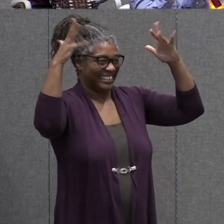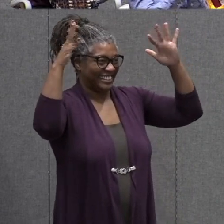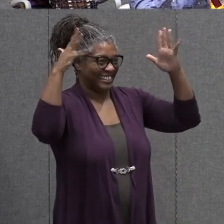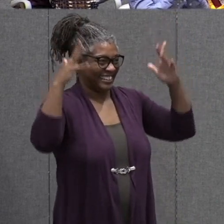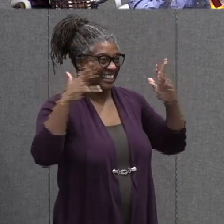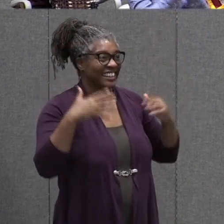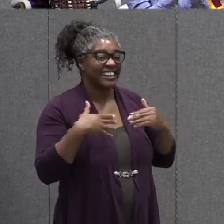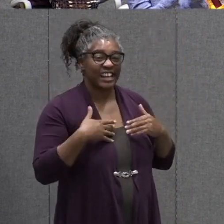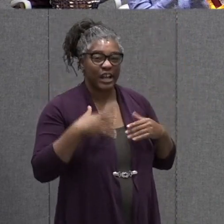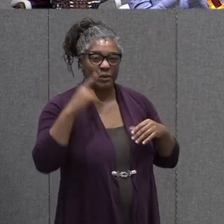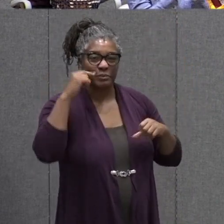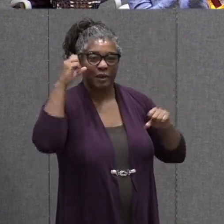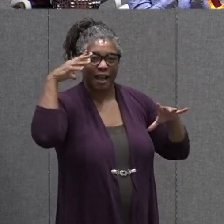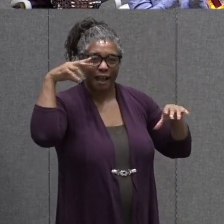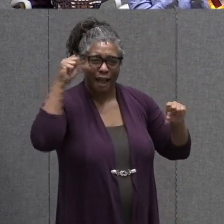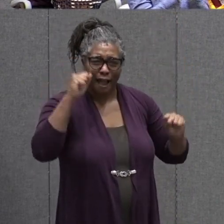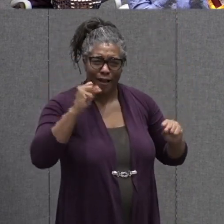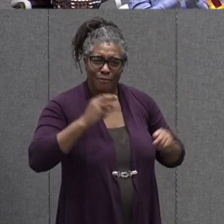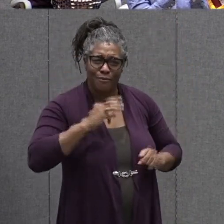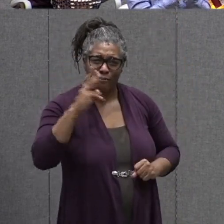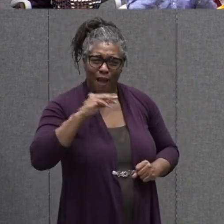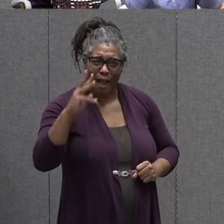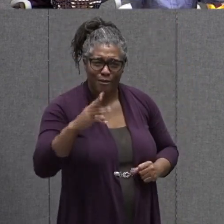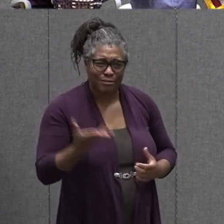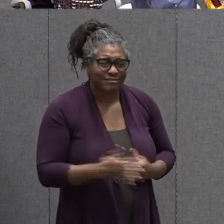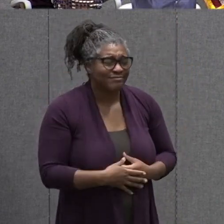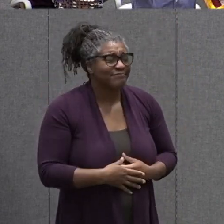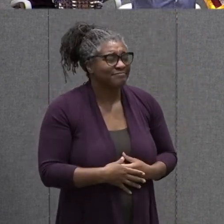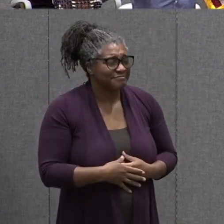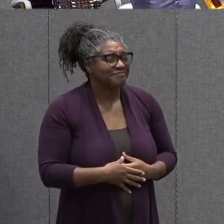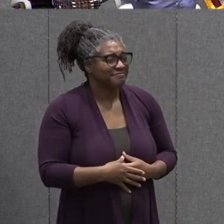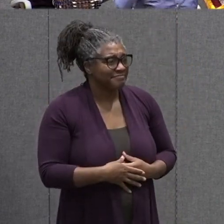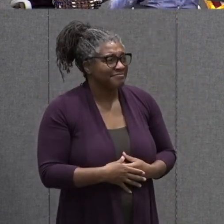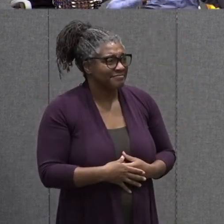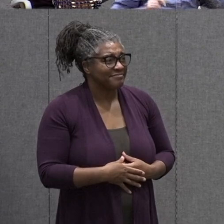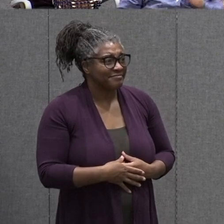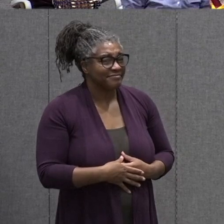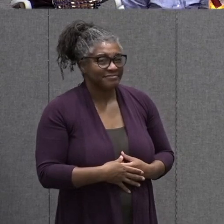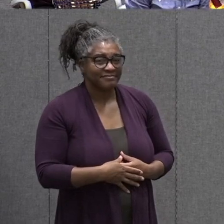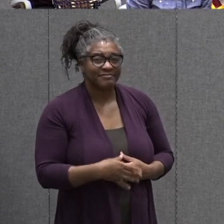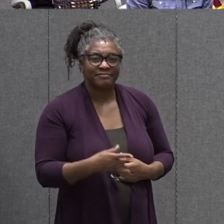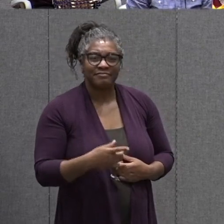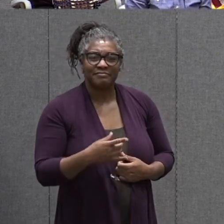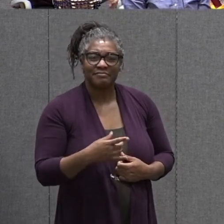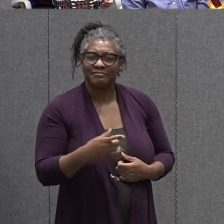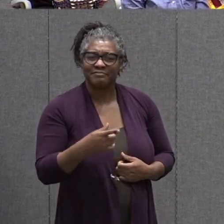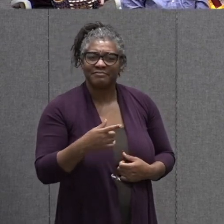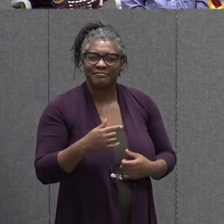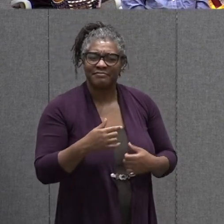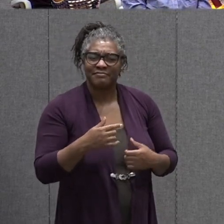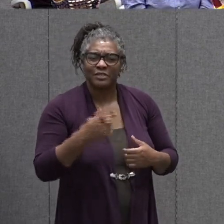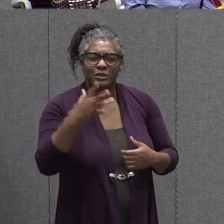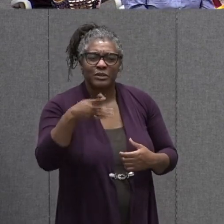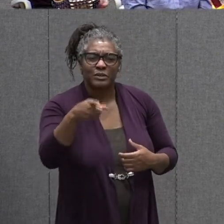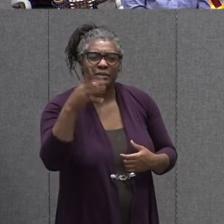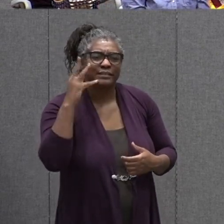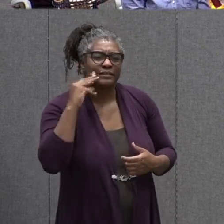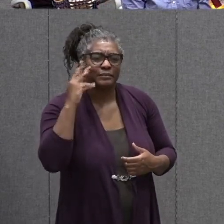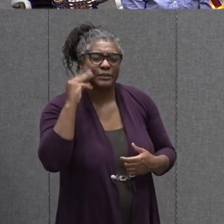Amazing, amazing, amazing, amazing job, guys. So, what did we experience? We